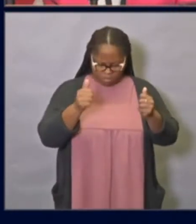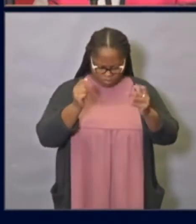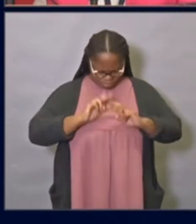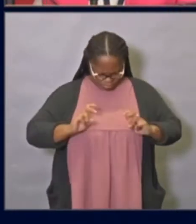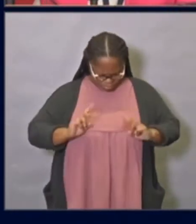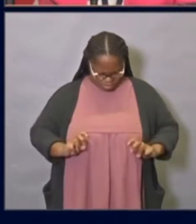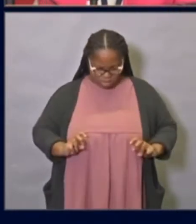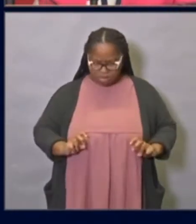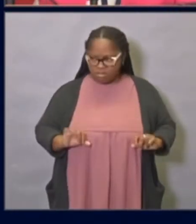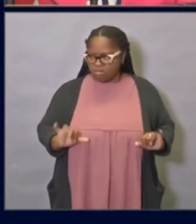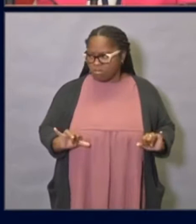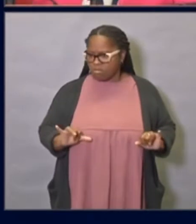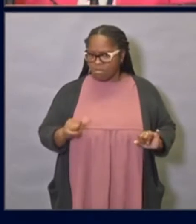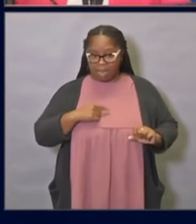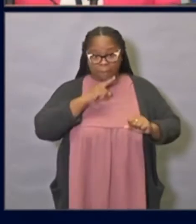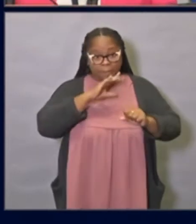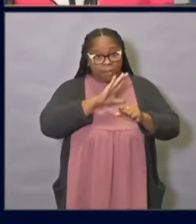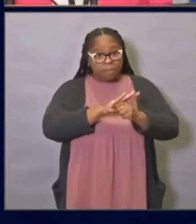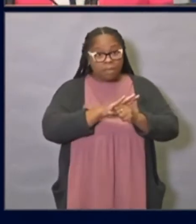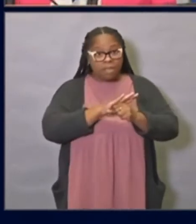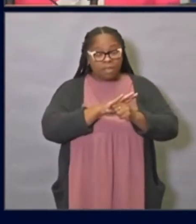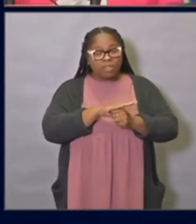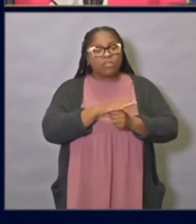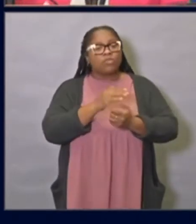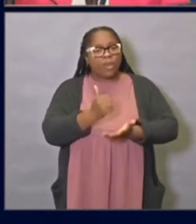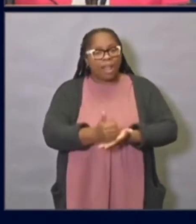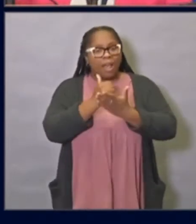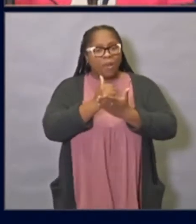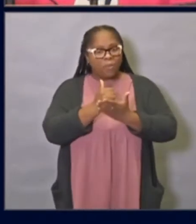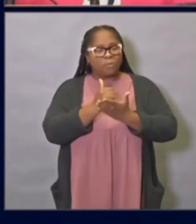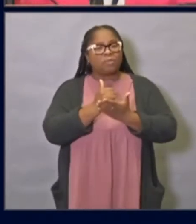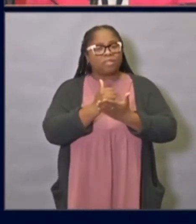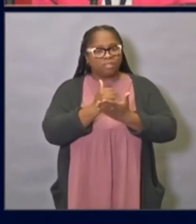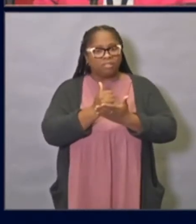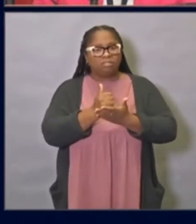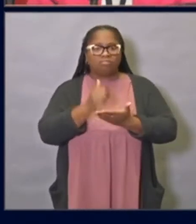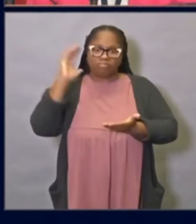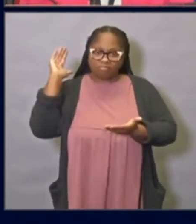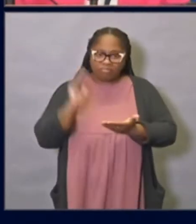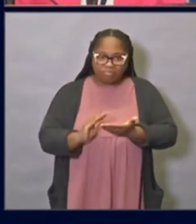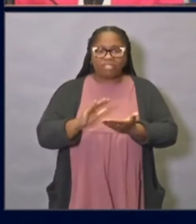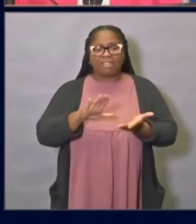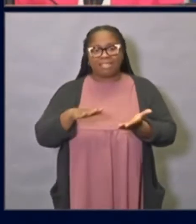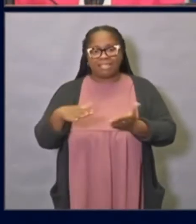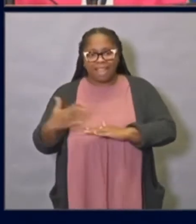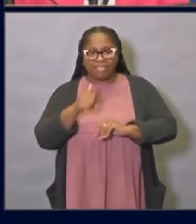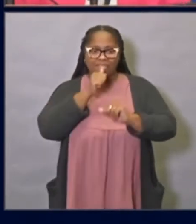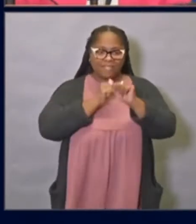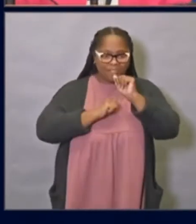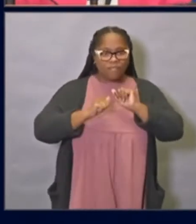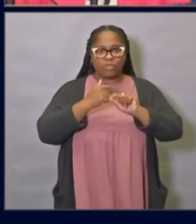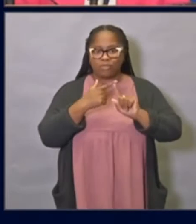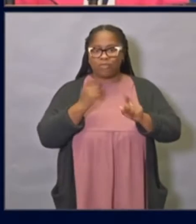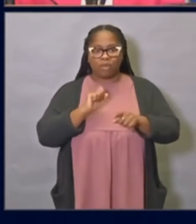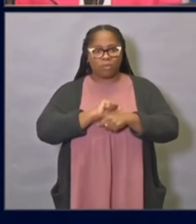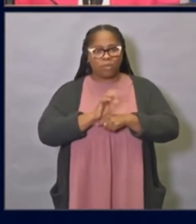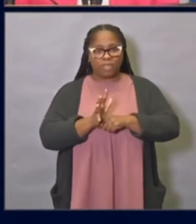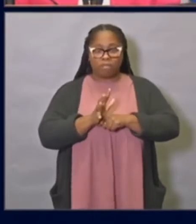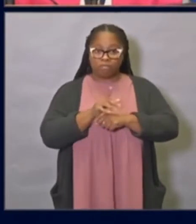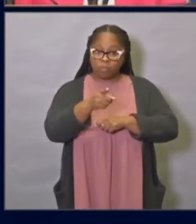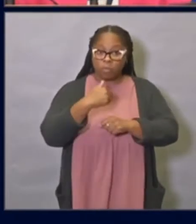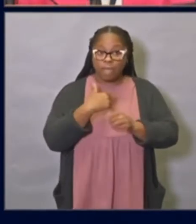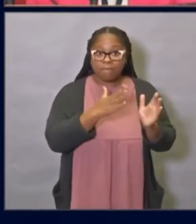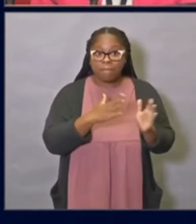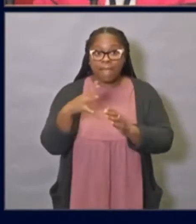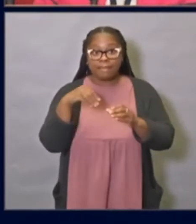will prevent a great deal of suffering and death from COVID-19. Change any plans for indoor gatherings